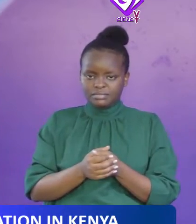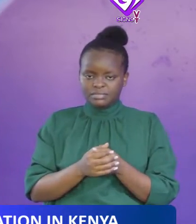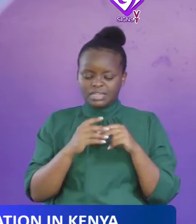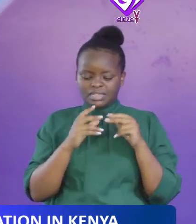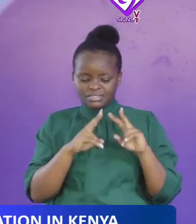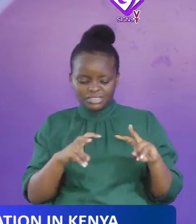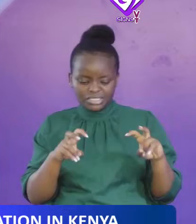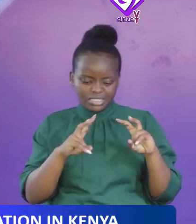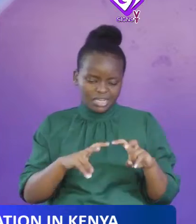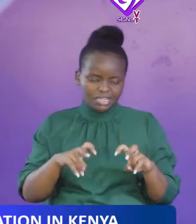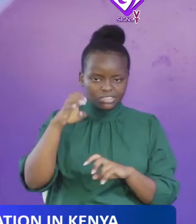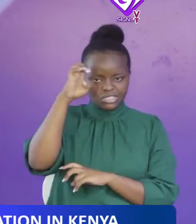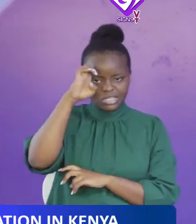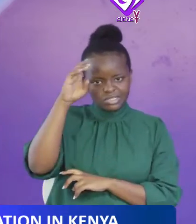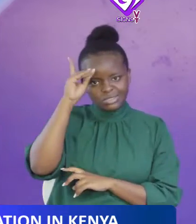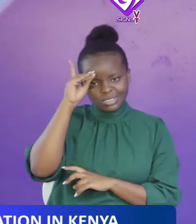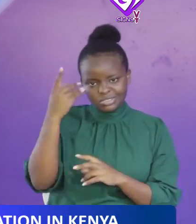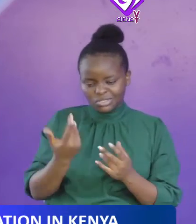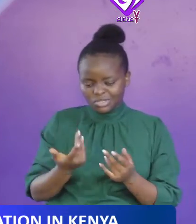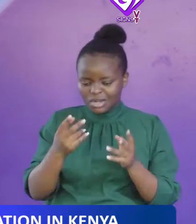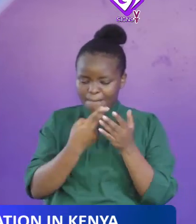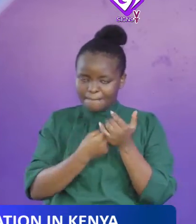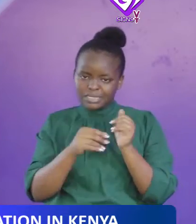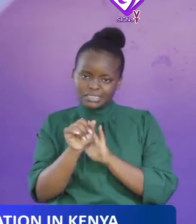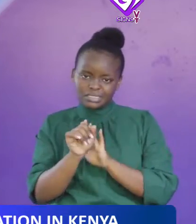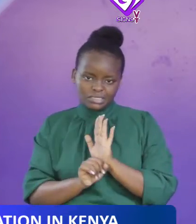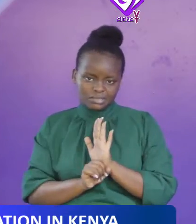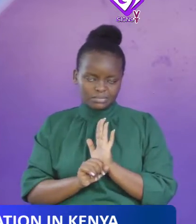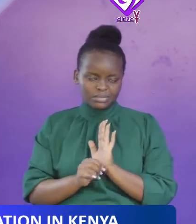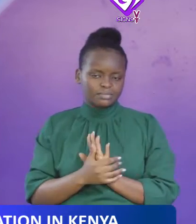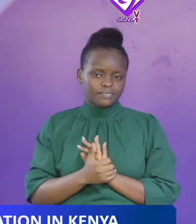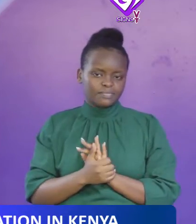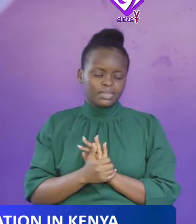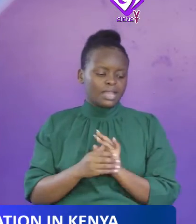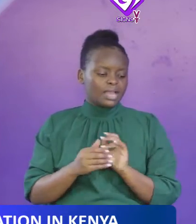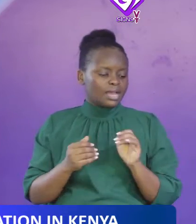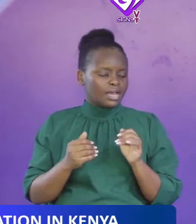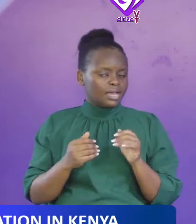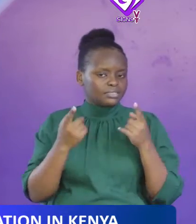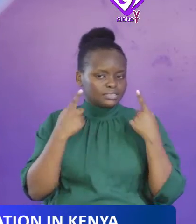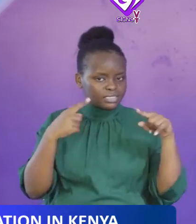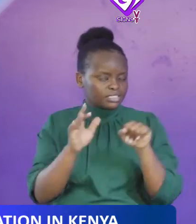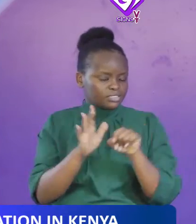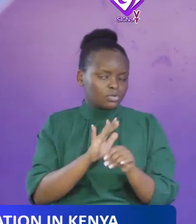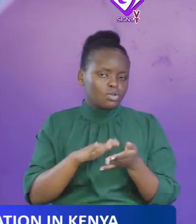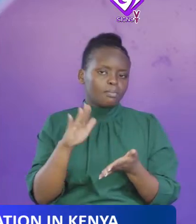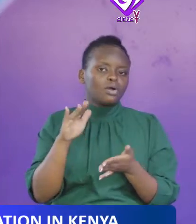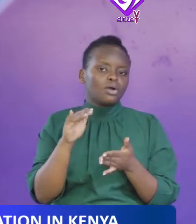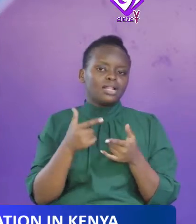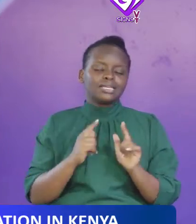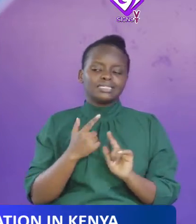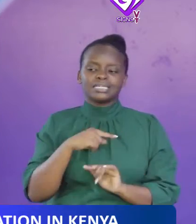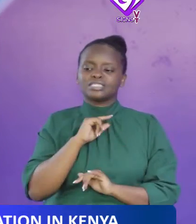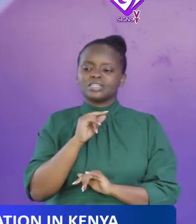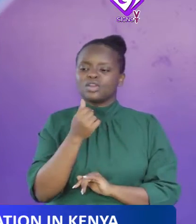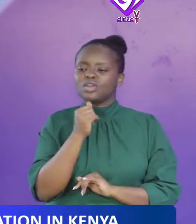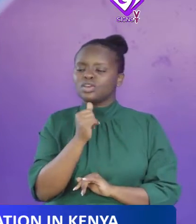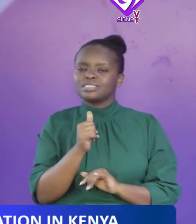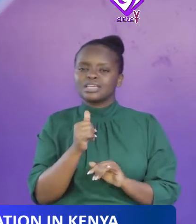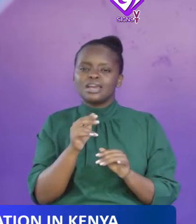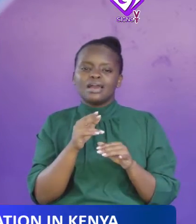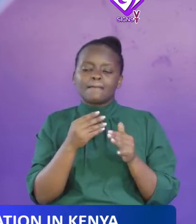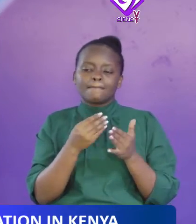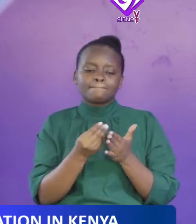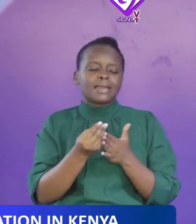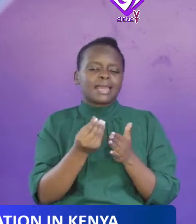research and education and partnerships, are thriving more. Let us not buy cars if cars can be